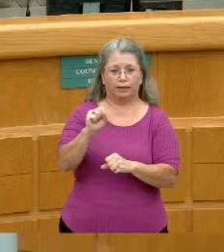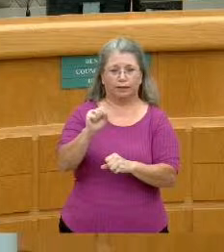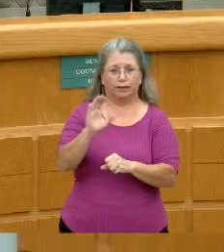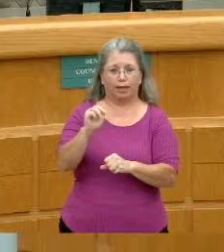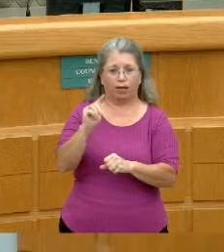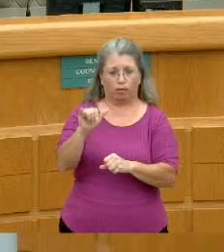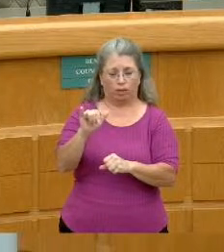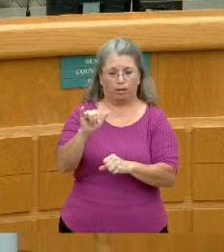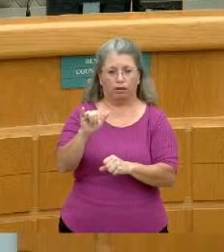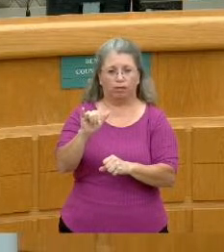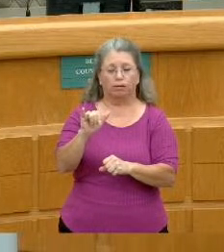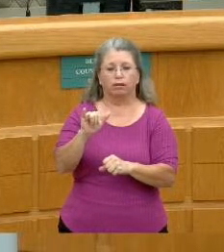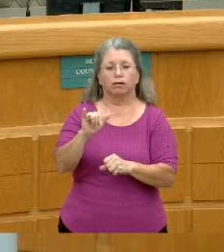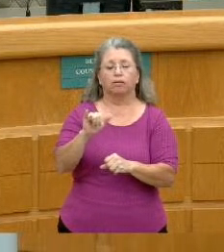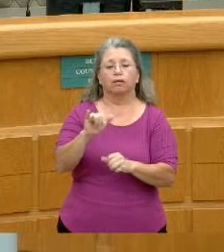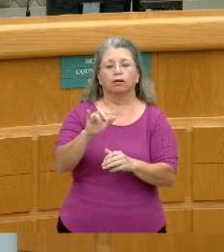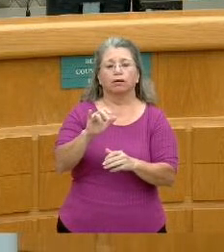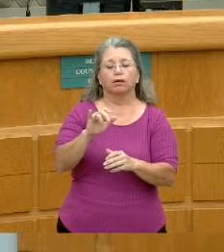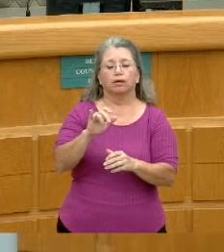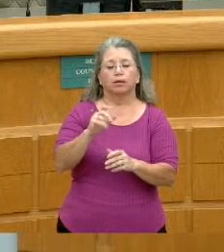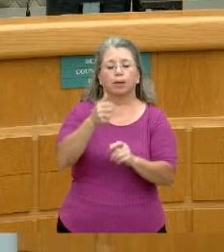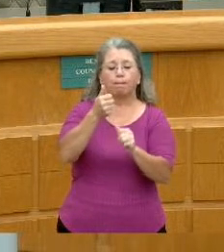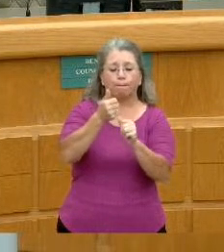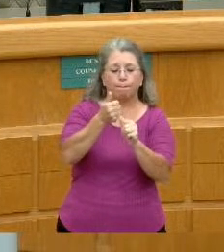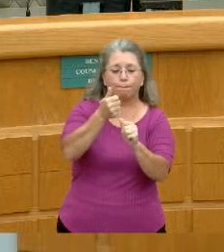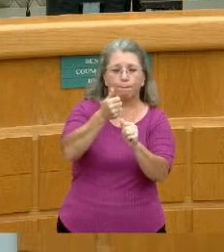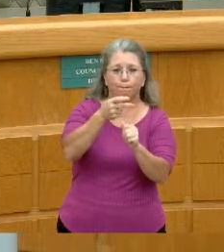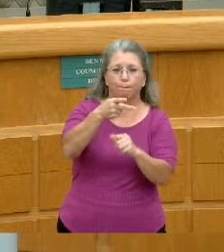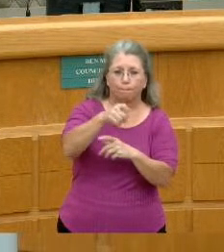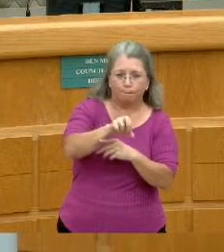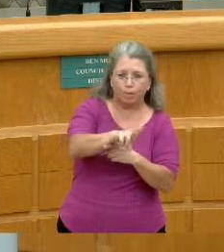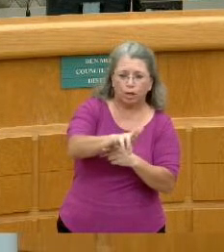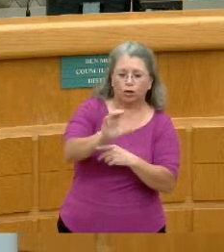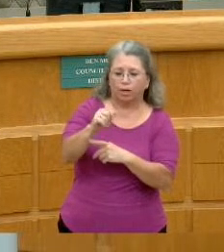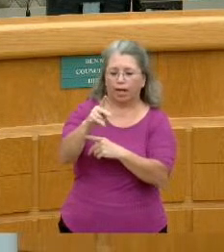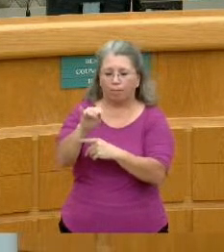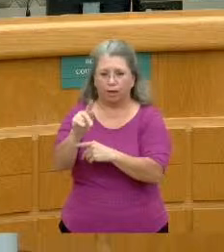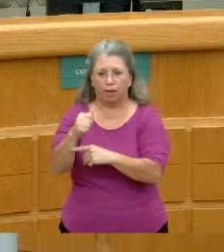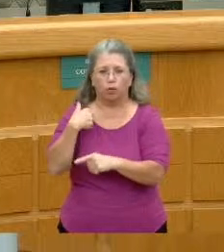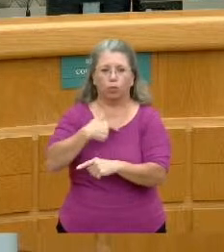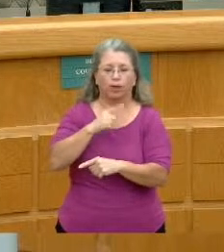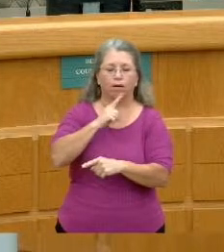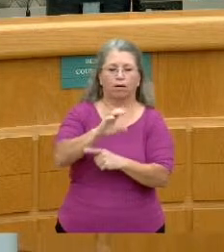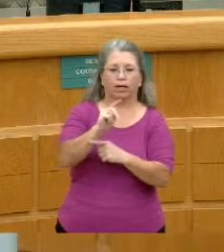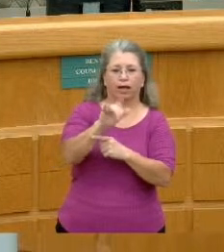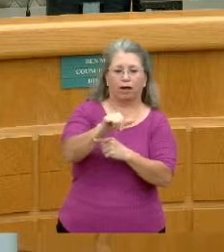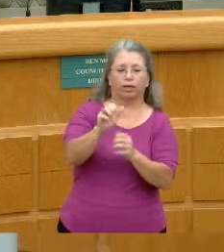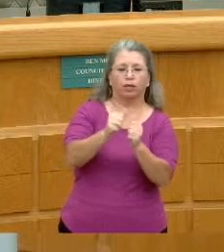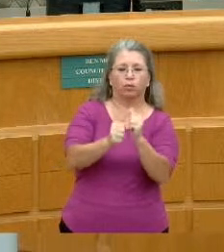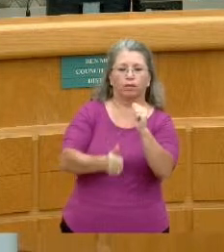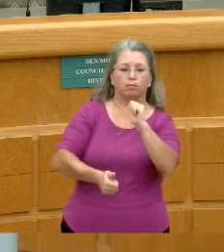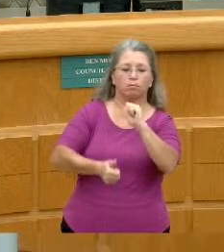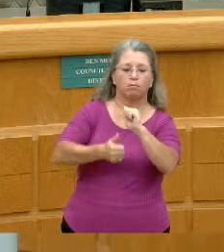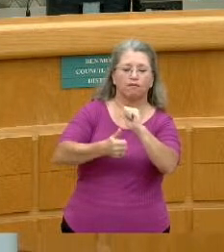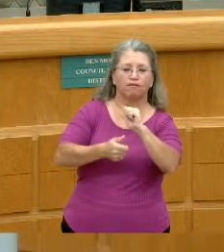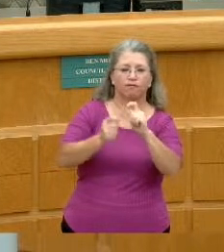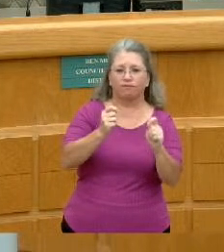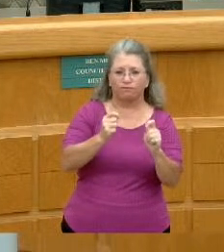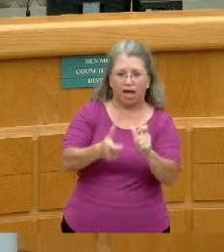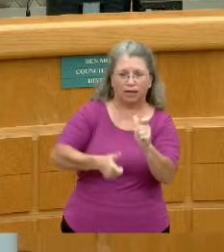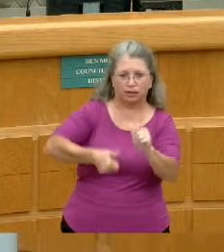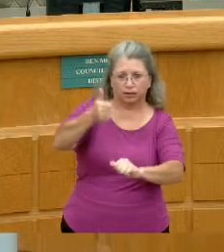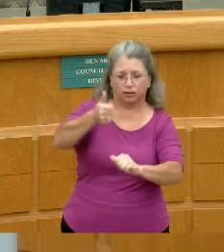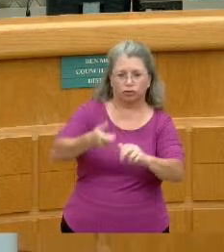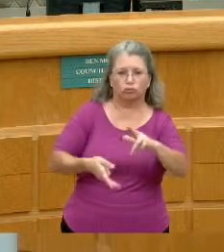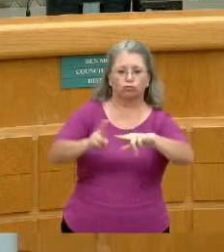capita, the county with the fastest growing number of cases on average per week